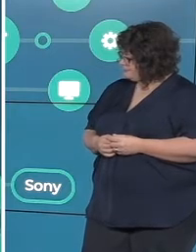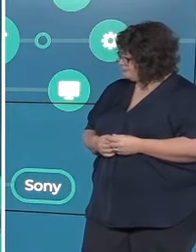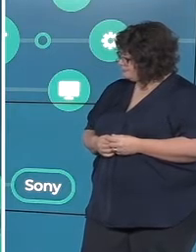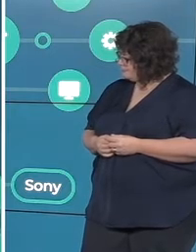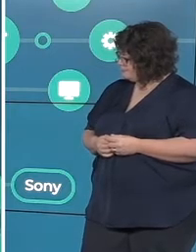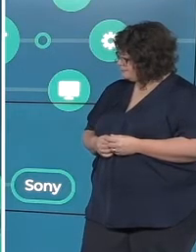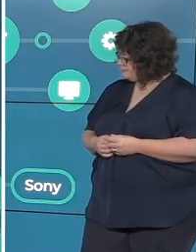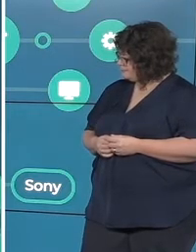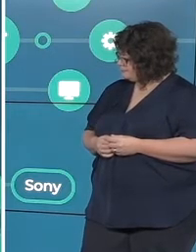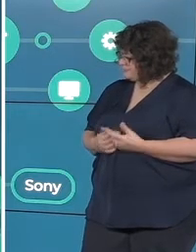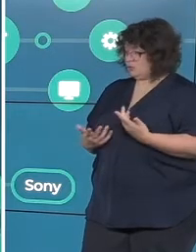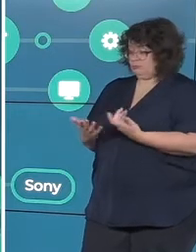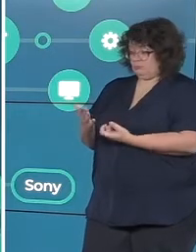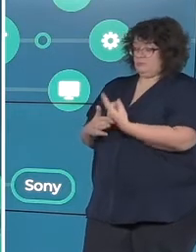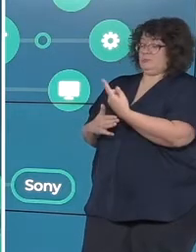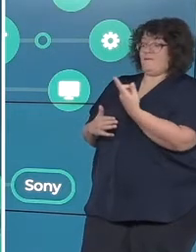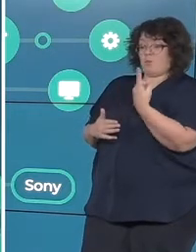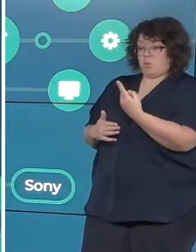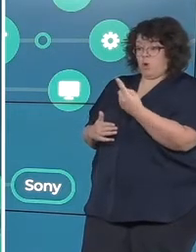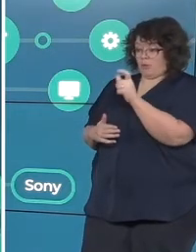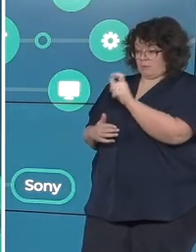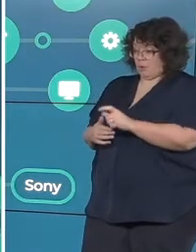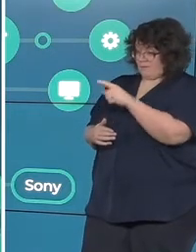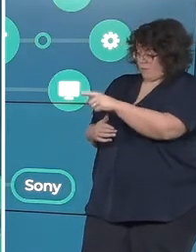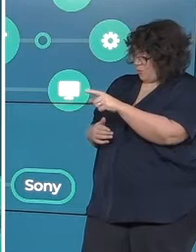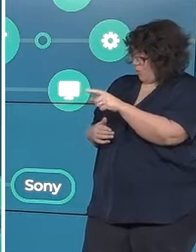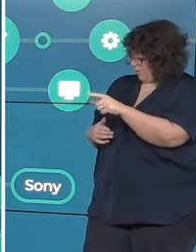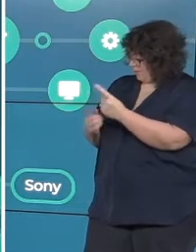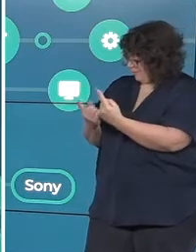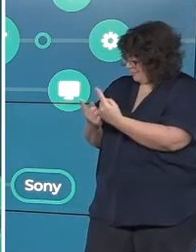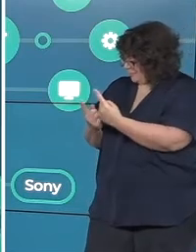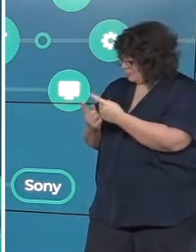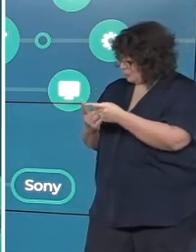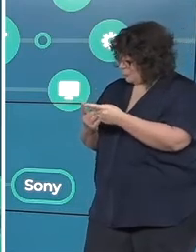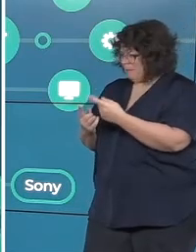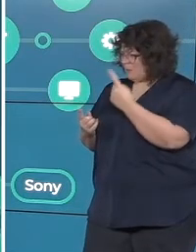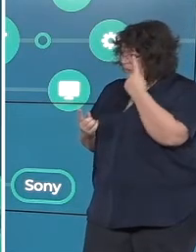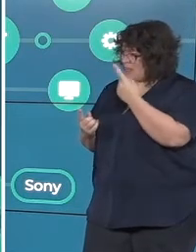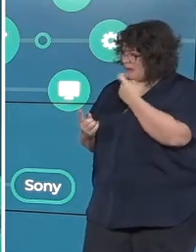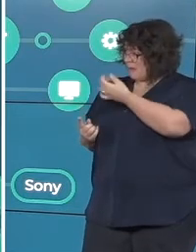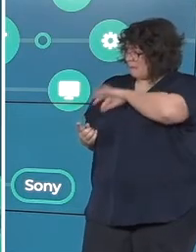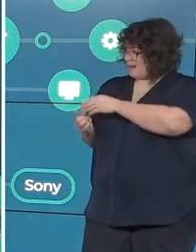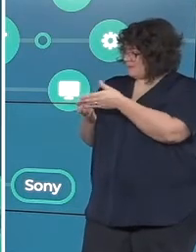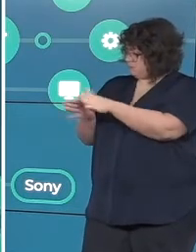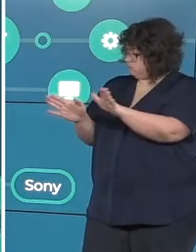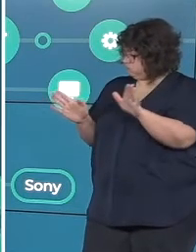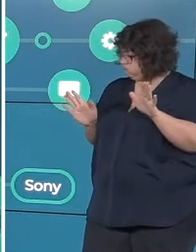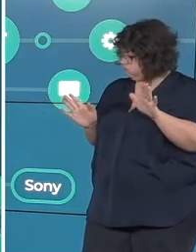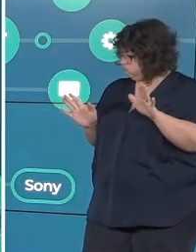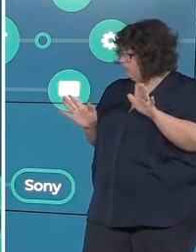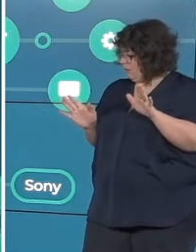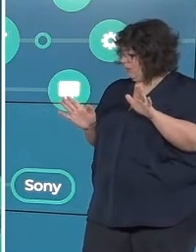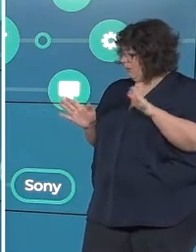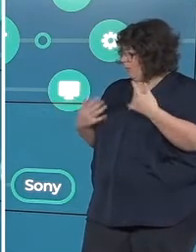benefit that one student, but when you put it into 1 billion devices, you can really make huge changes in the world. Yeah, it's